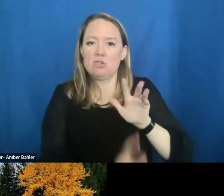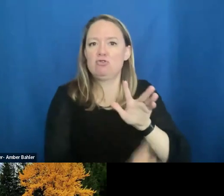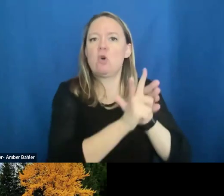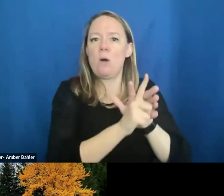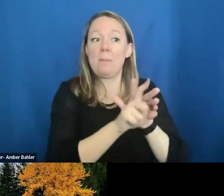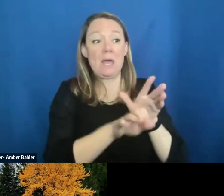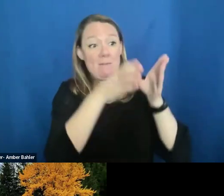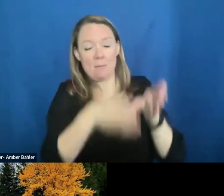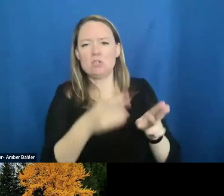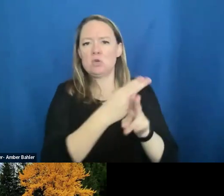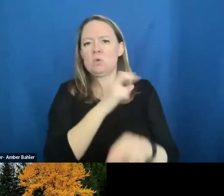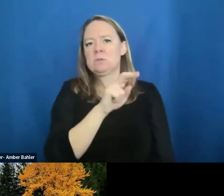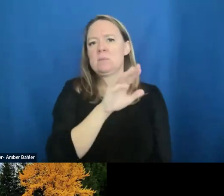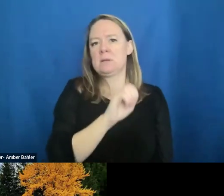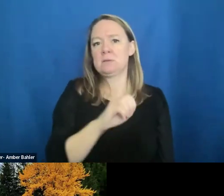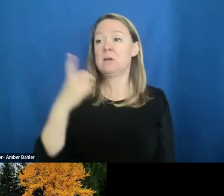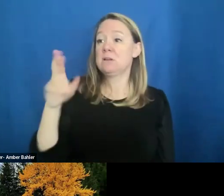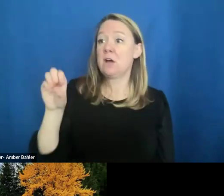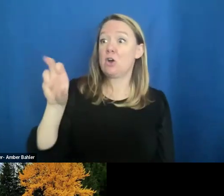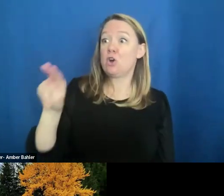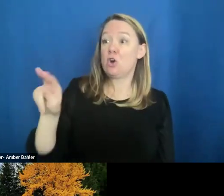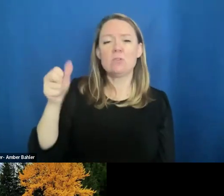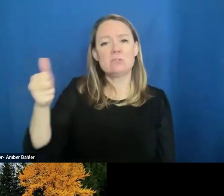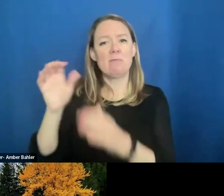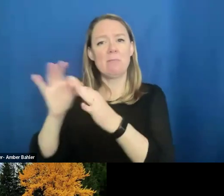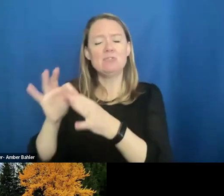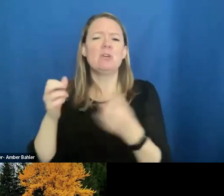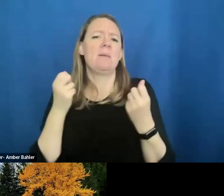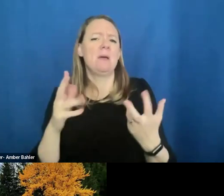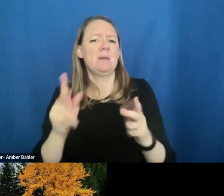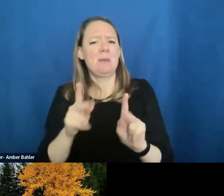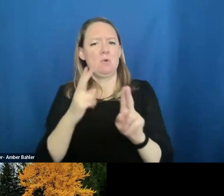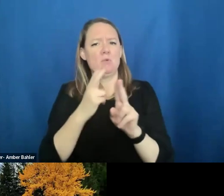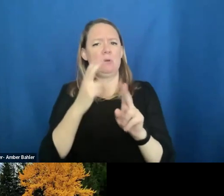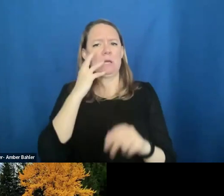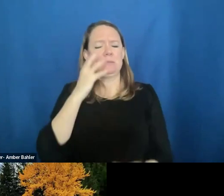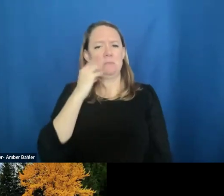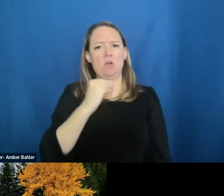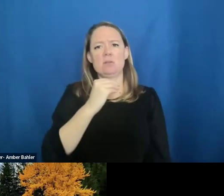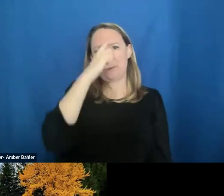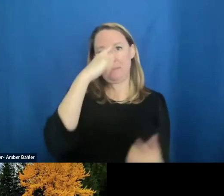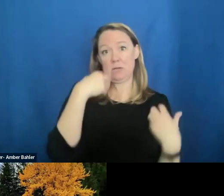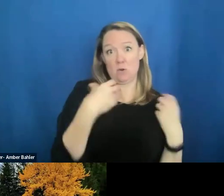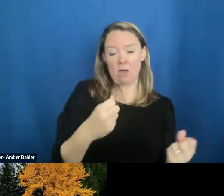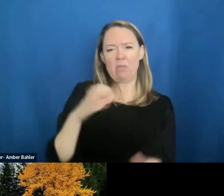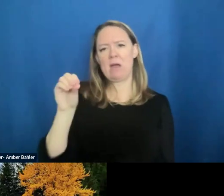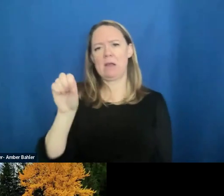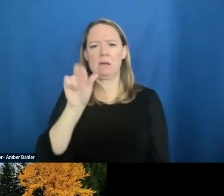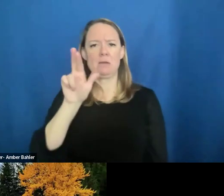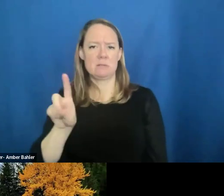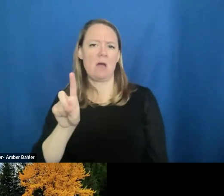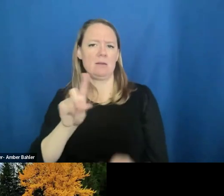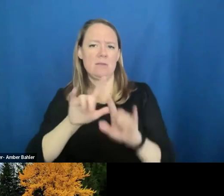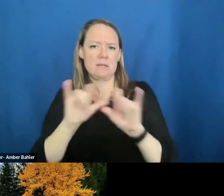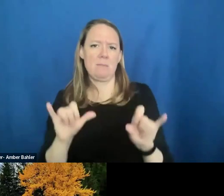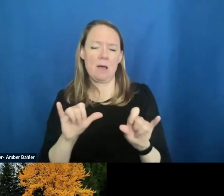people experience mental health and substance use disorder conditions at the same time. They may be using